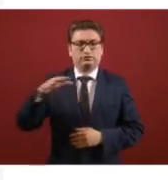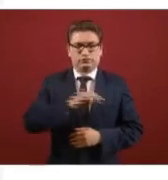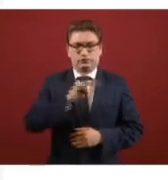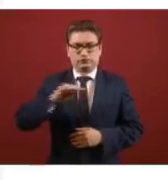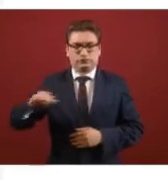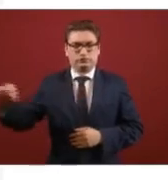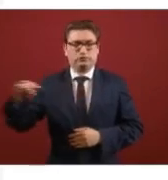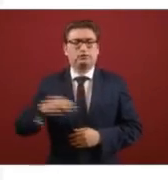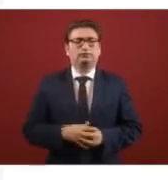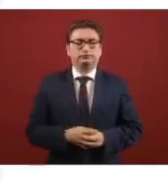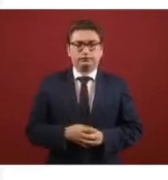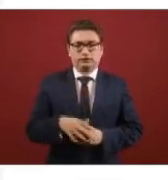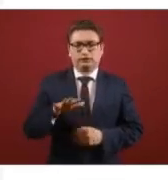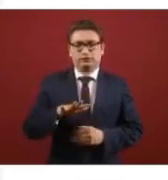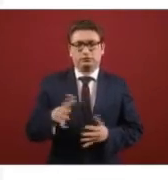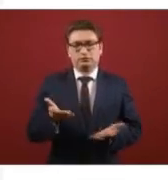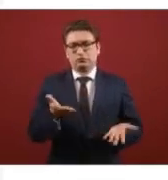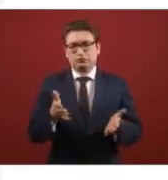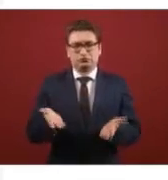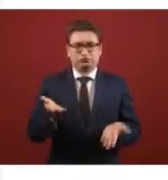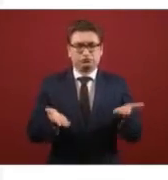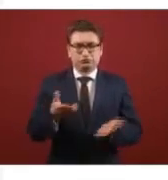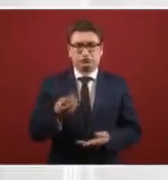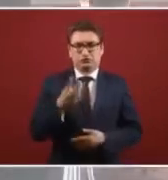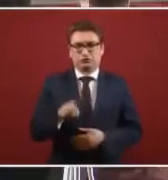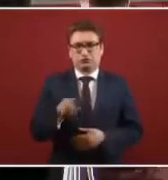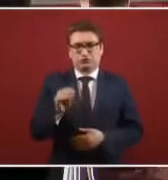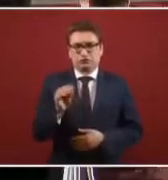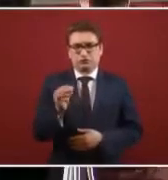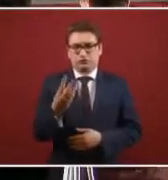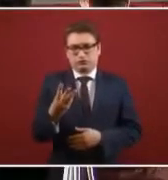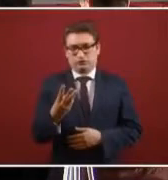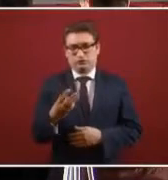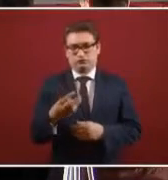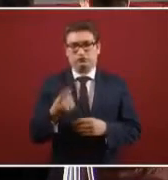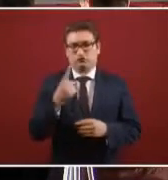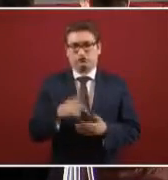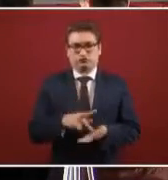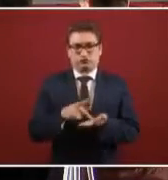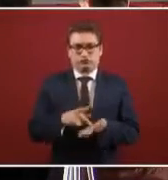So it looks like 14 pesos. It's still less than $1. It's very good.